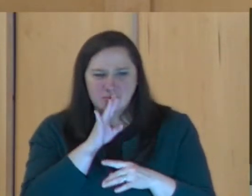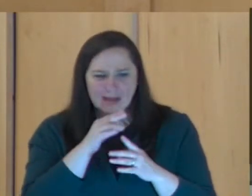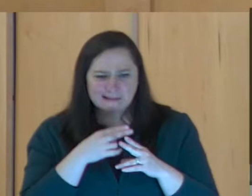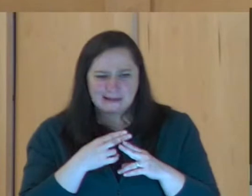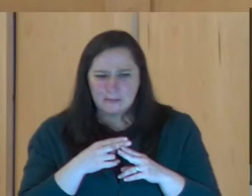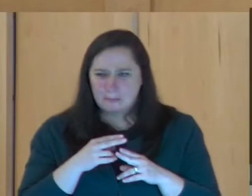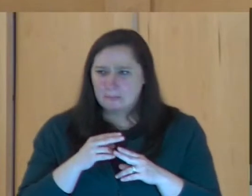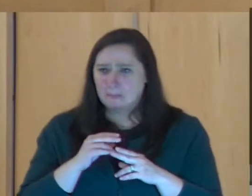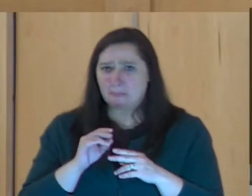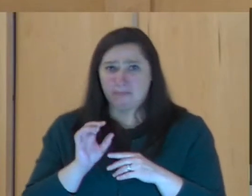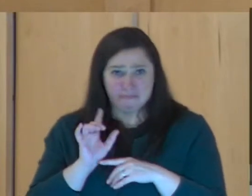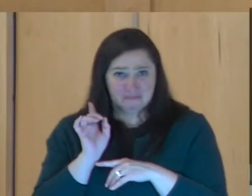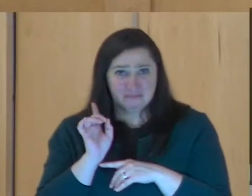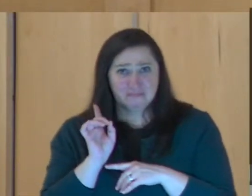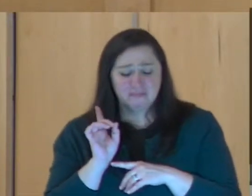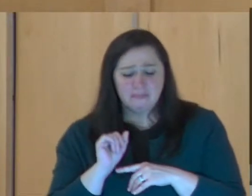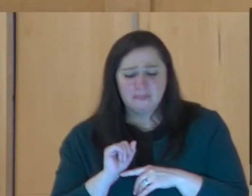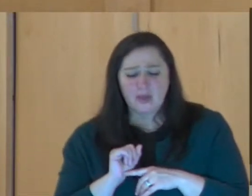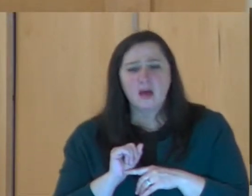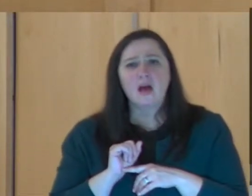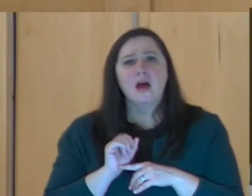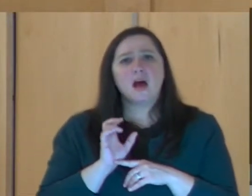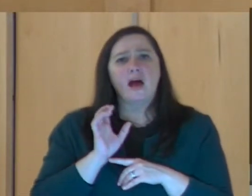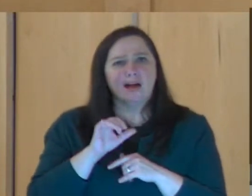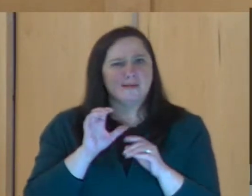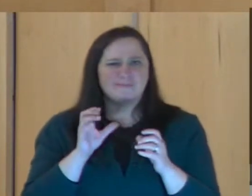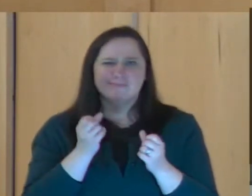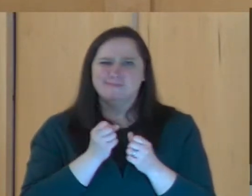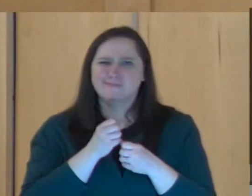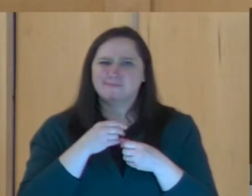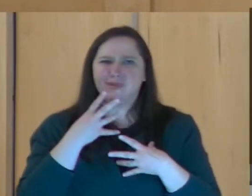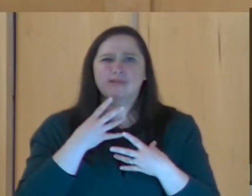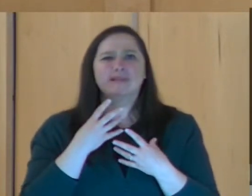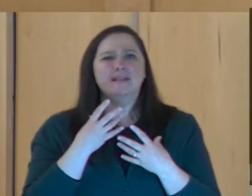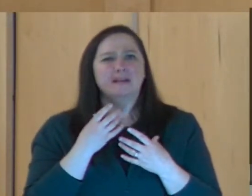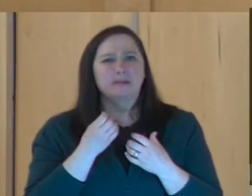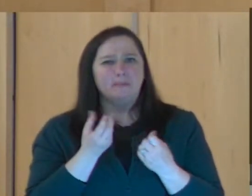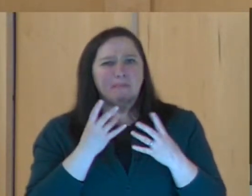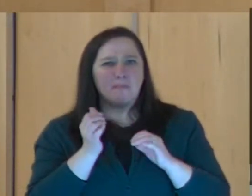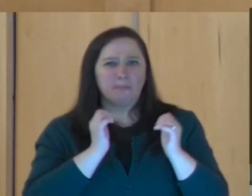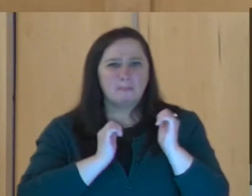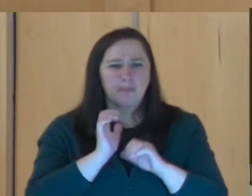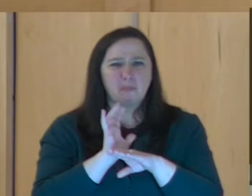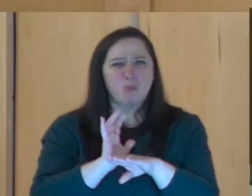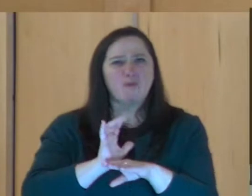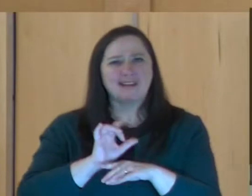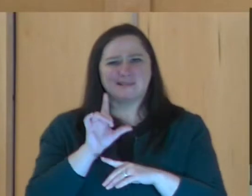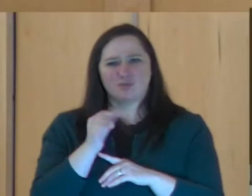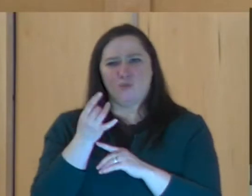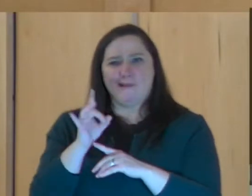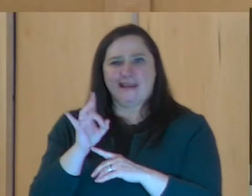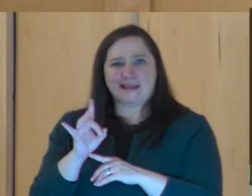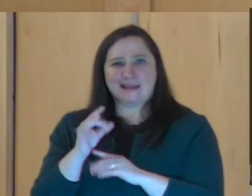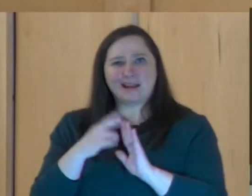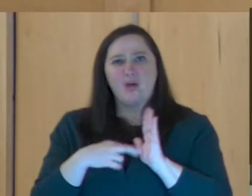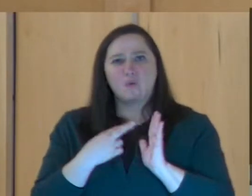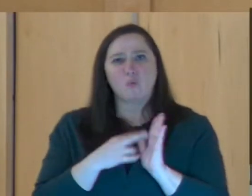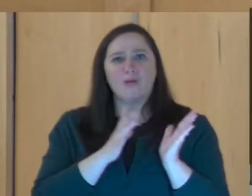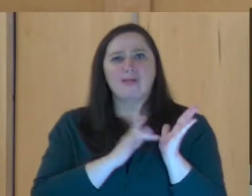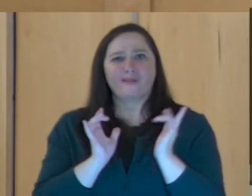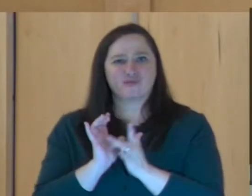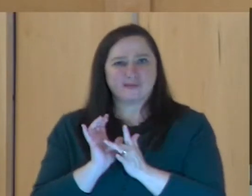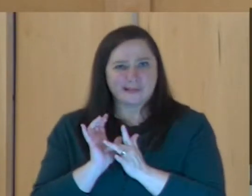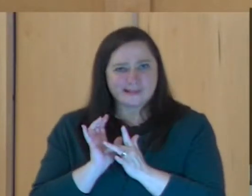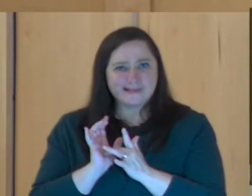Joaquin Phoenix. So he's done lots of movies. 2 years ago, in 2018, he played the role of Jesus in a